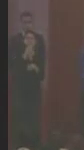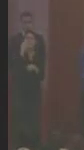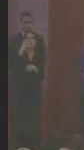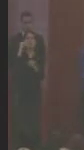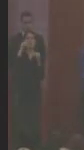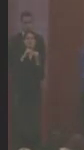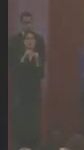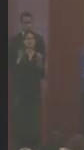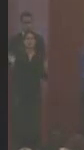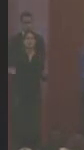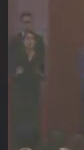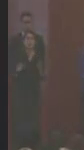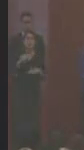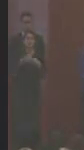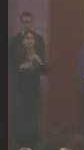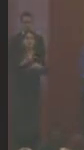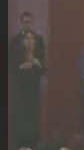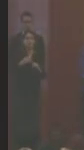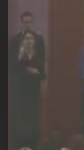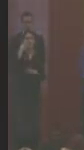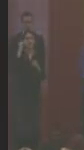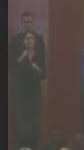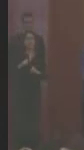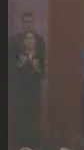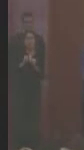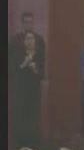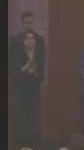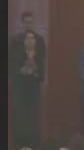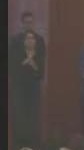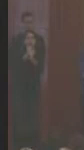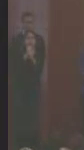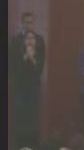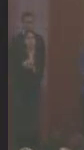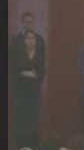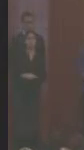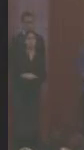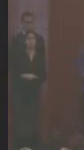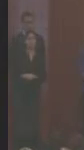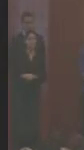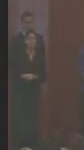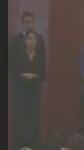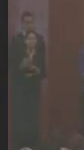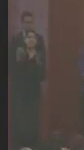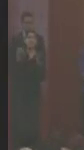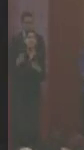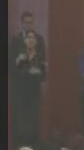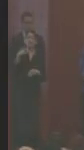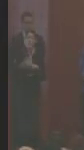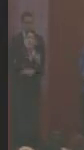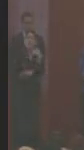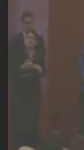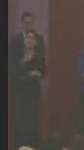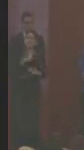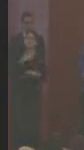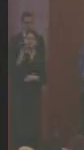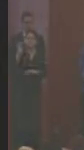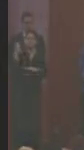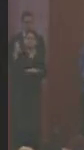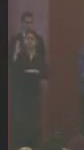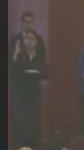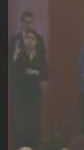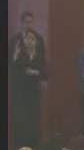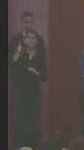to implement the productive matrix and achieve sustainable development in the